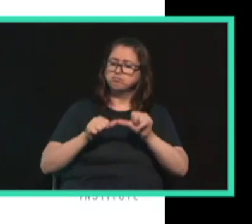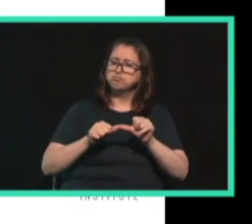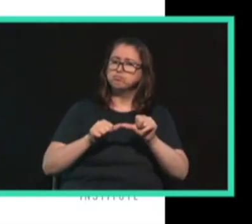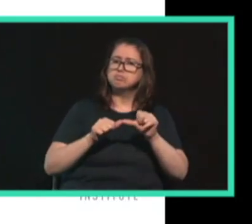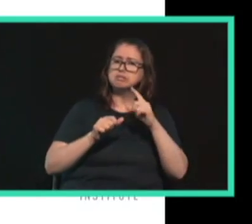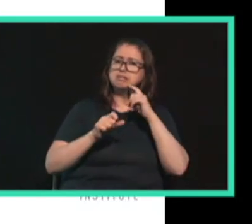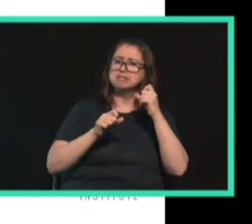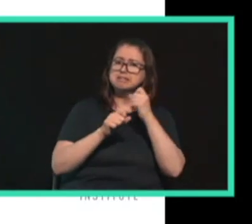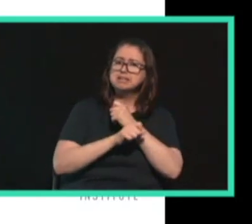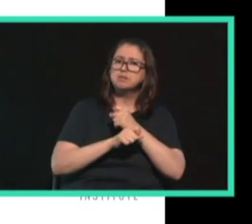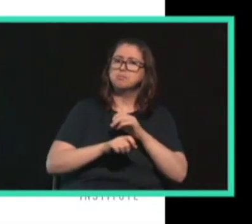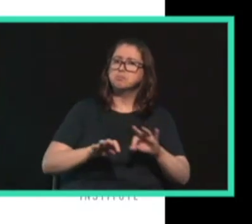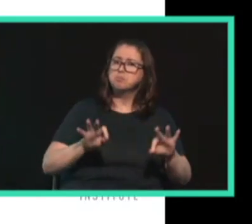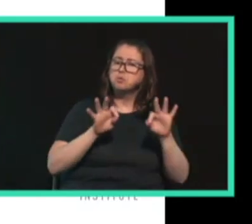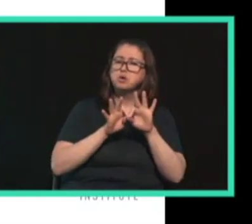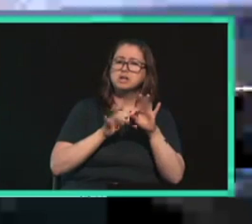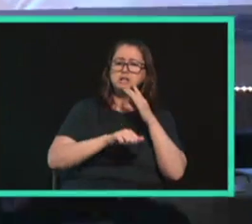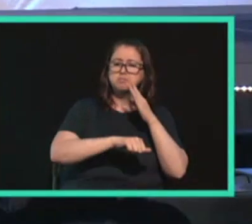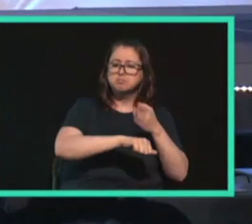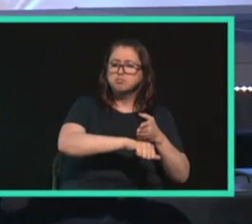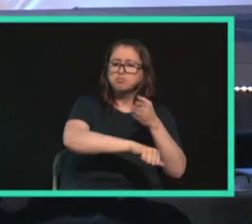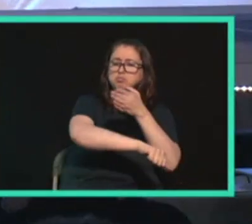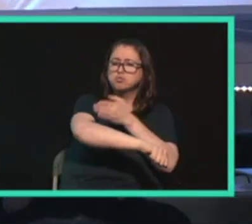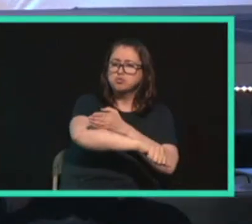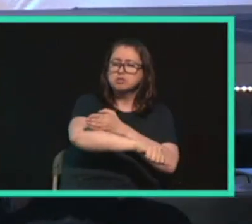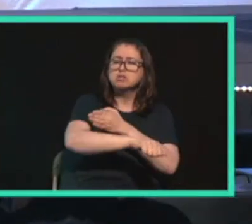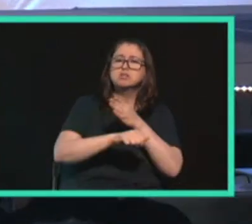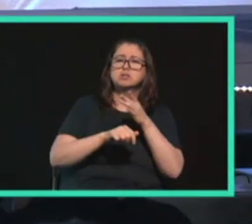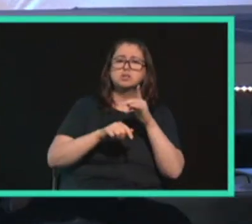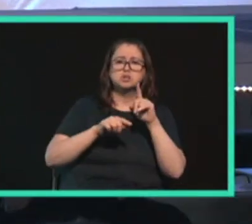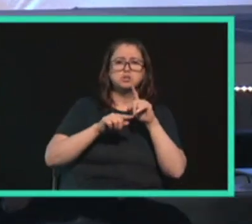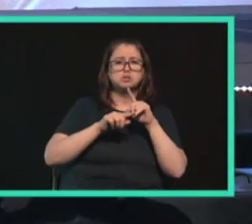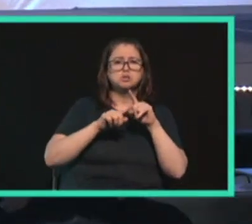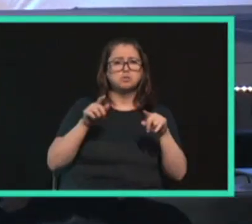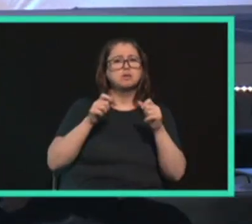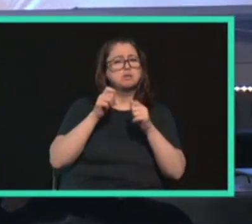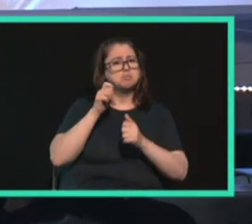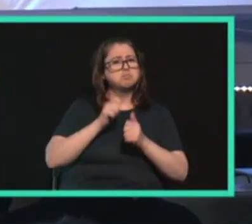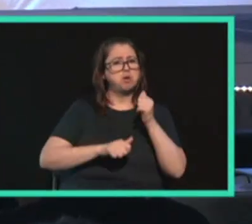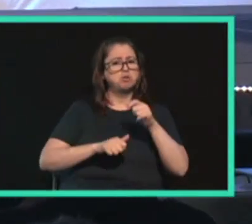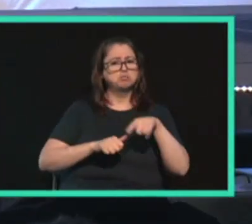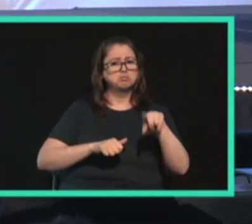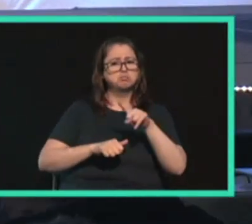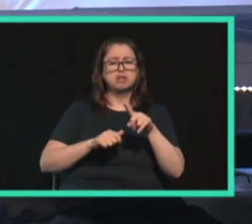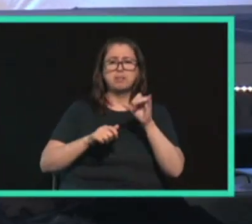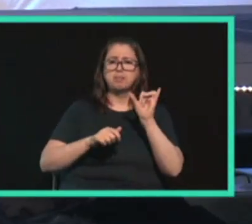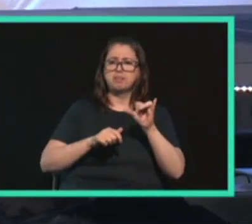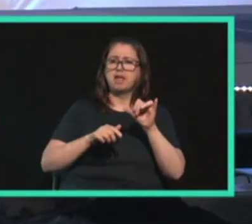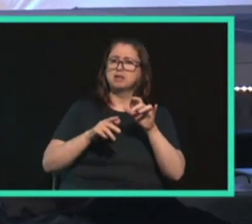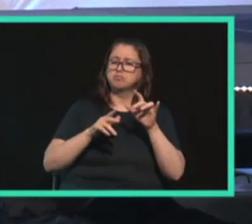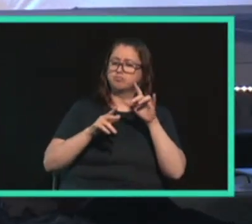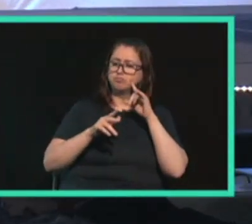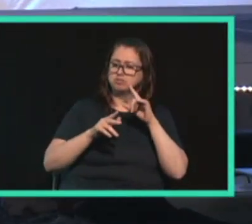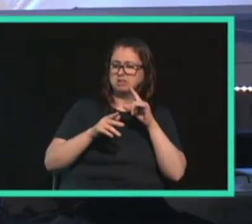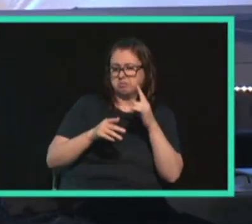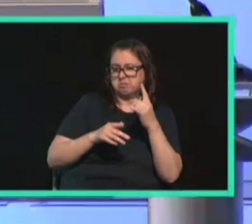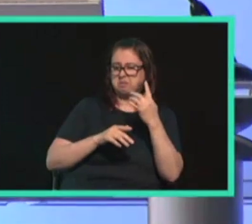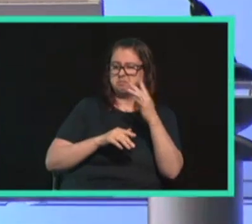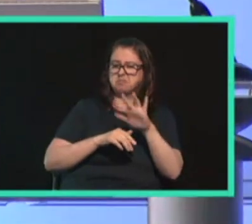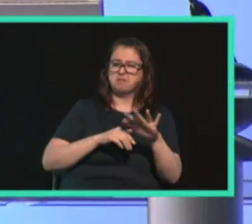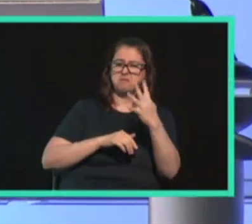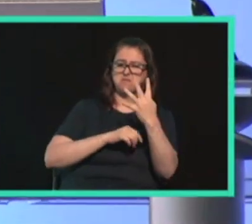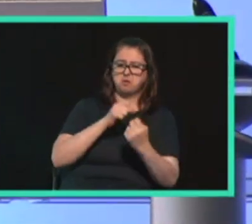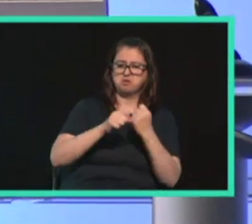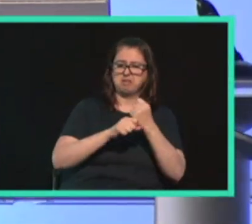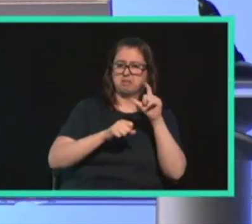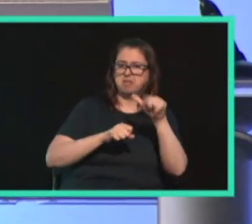statistically significant improvements against baseline in most of those biometrics at nearly 4 years later. And